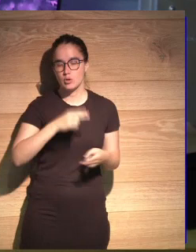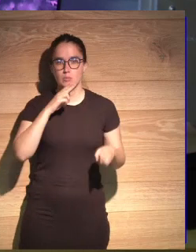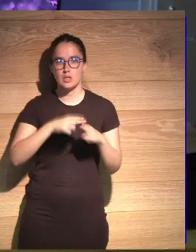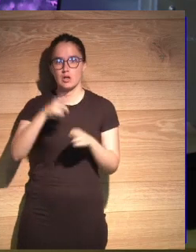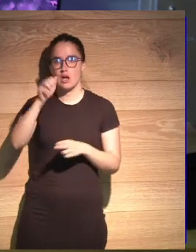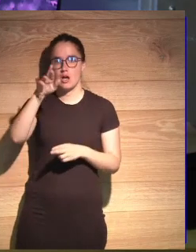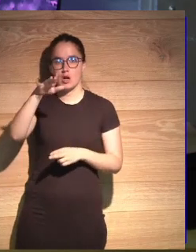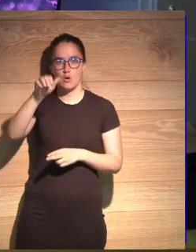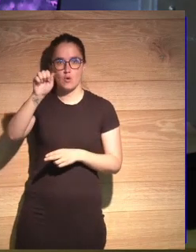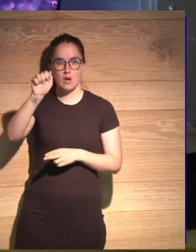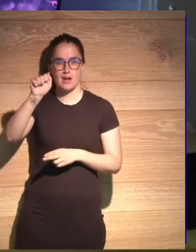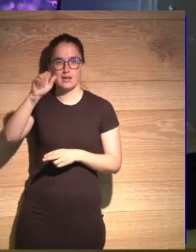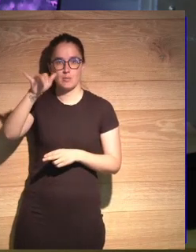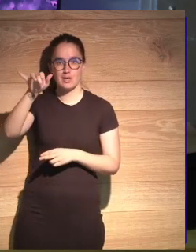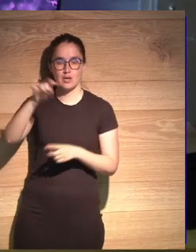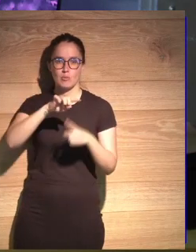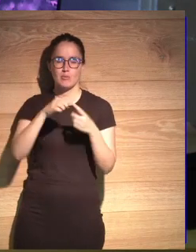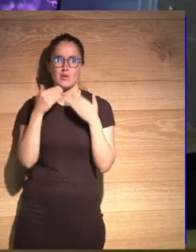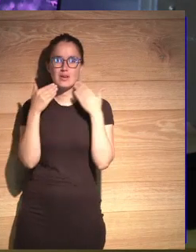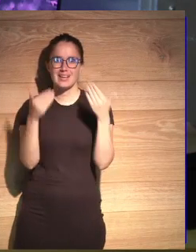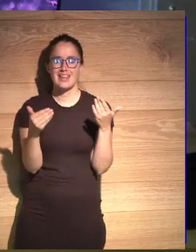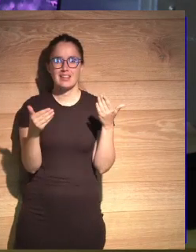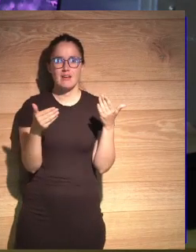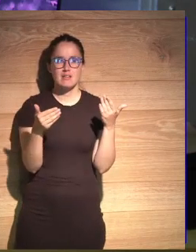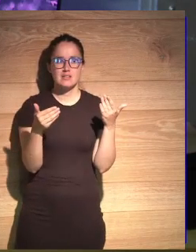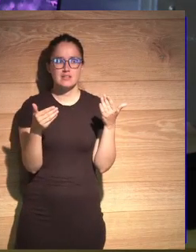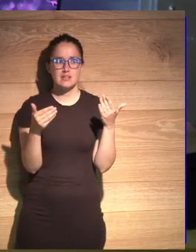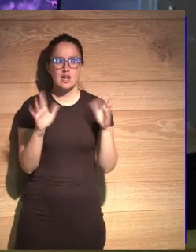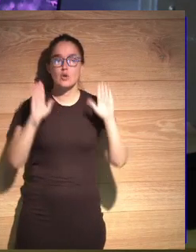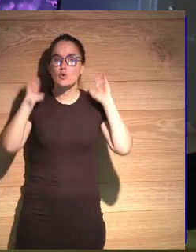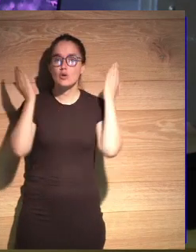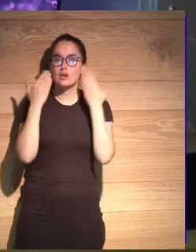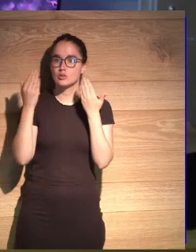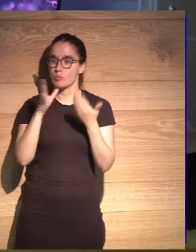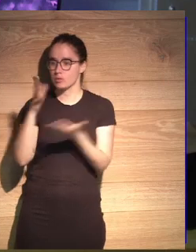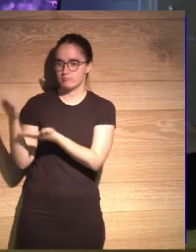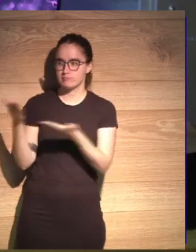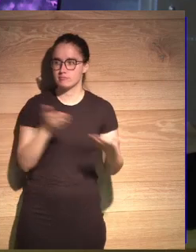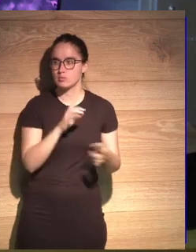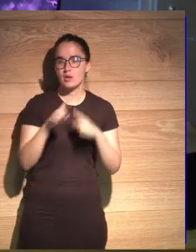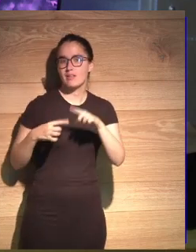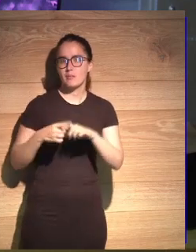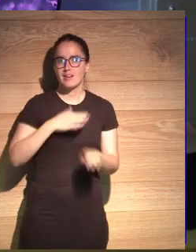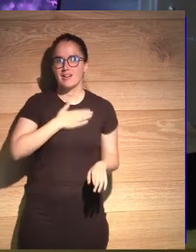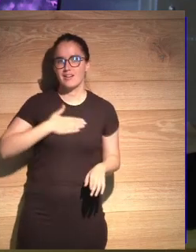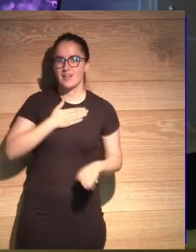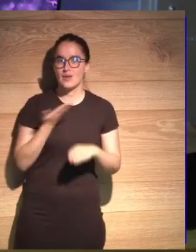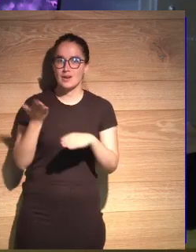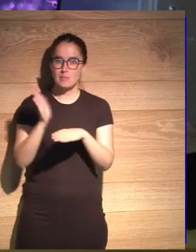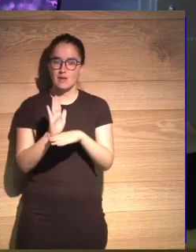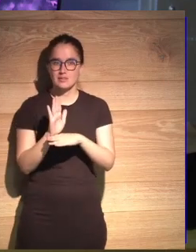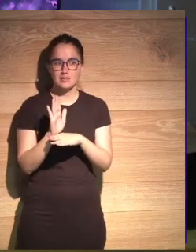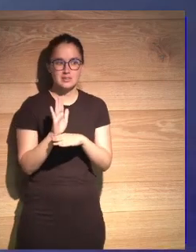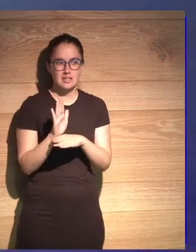video games. Well, my name is Aroa Caminero. First, I'd like to thank the conference organizer